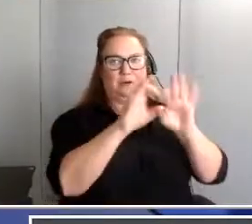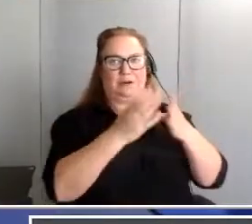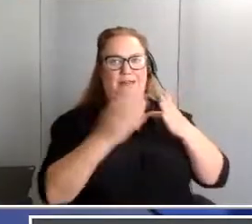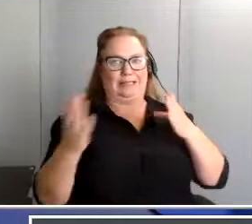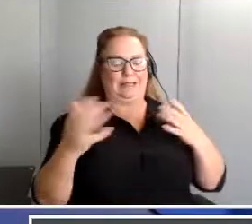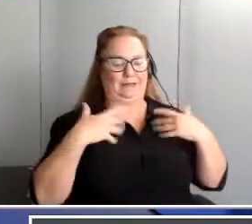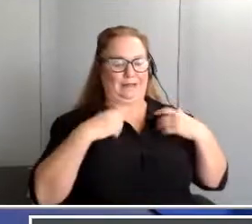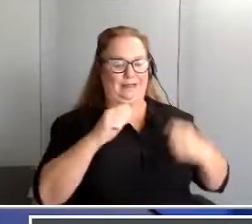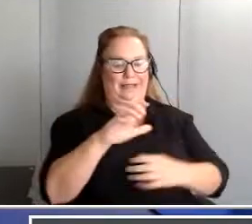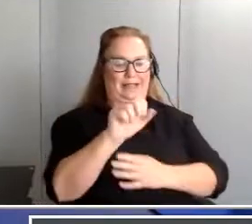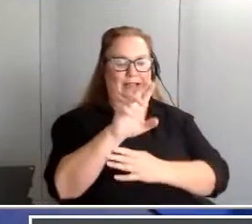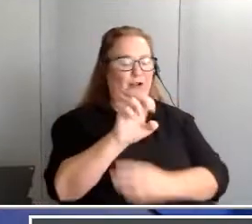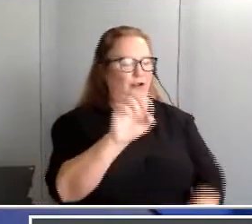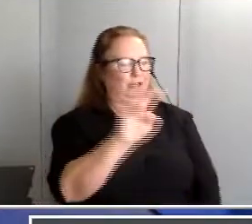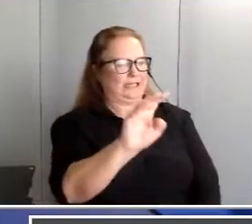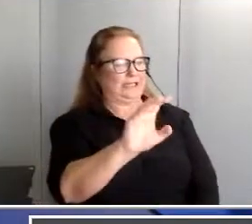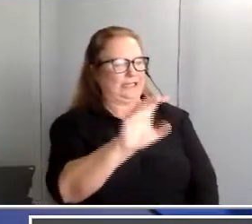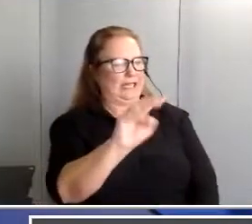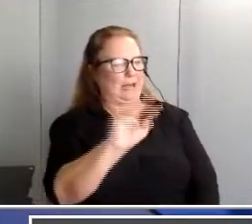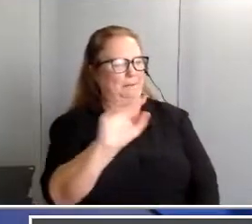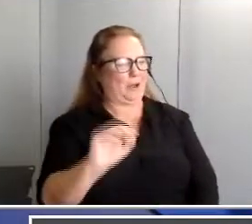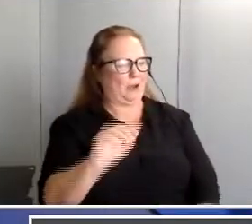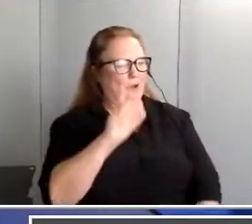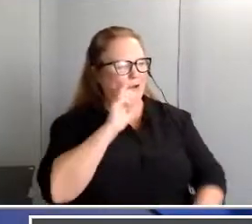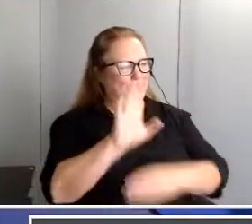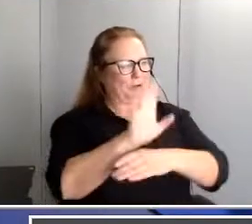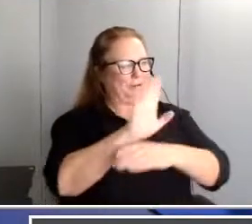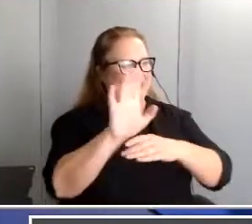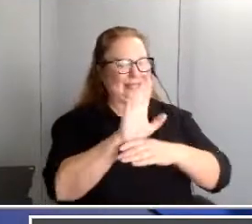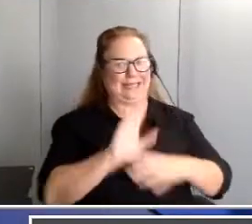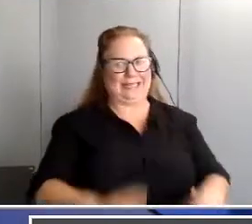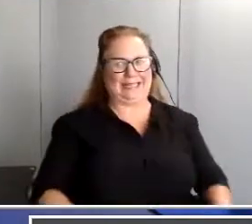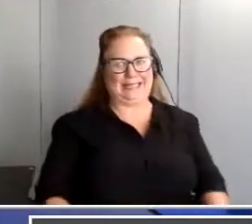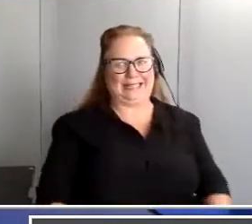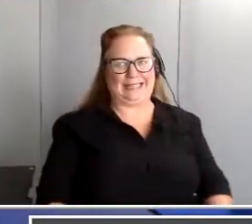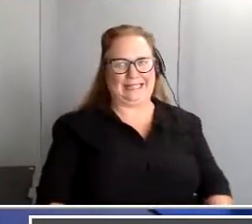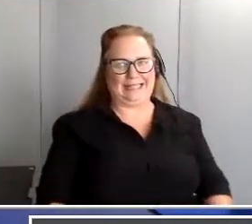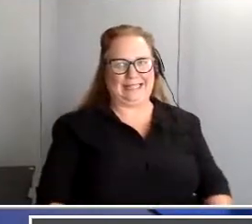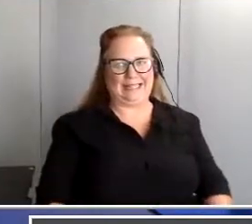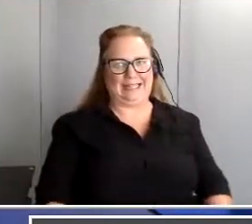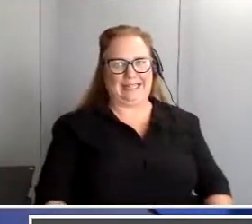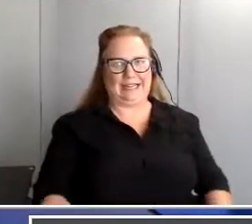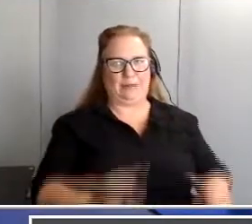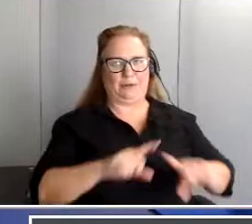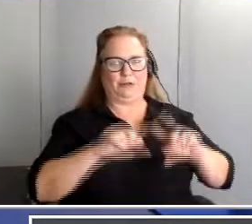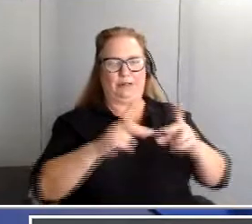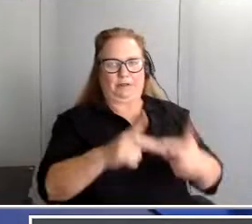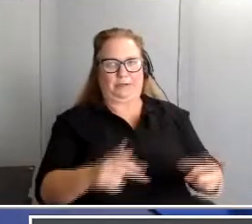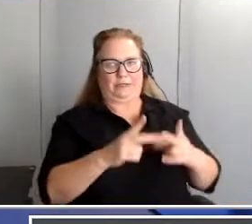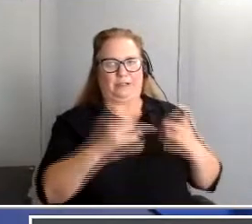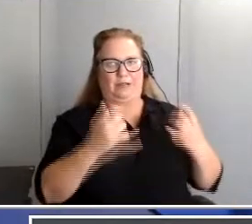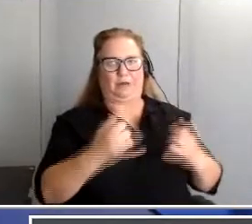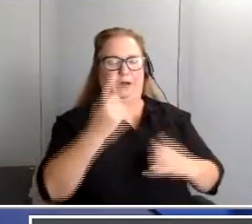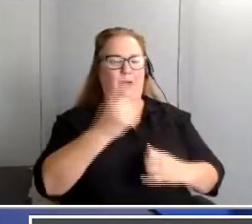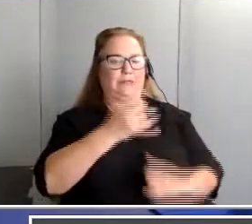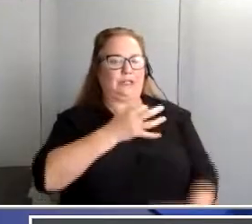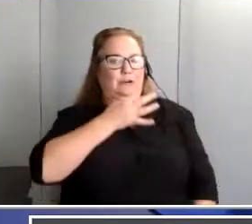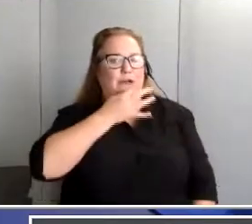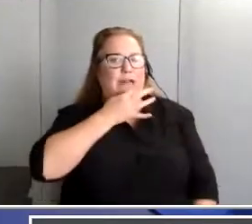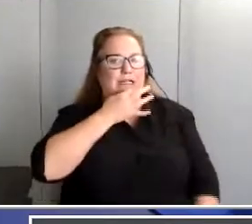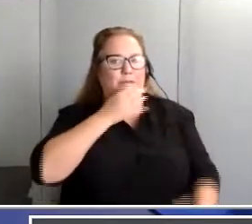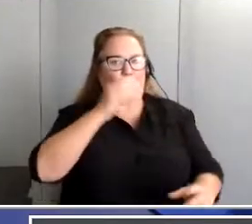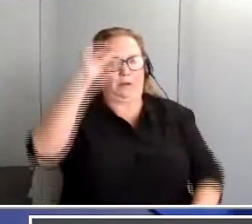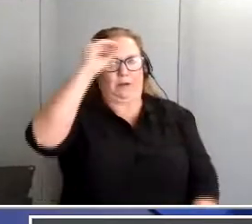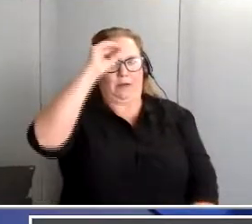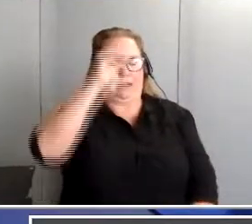know. medical officer and have busy things going on? Nothing to do. Nothing to do. Nothing Well, to do. I'm kind of putting you in a different position today. We always get your expertise. yeah. Dr. Shen's